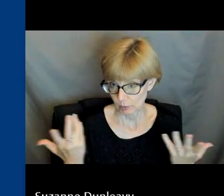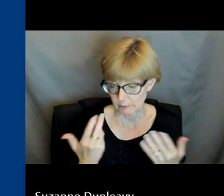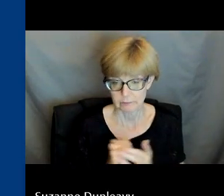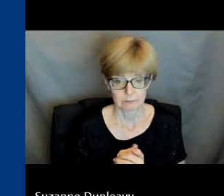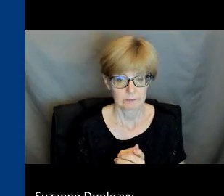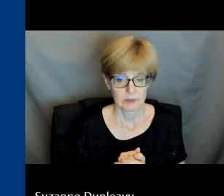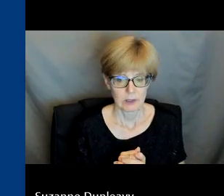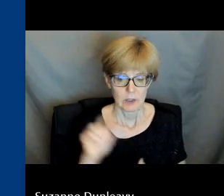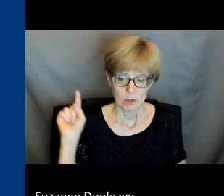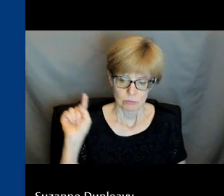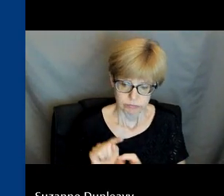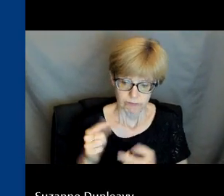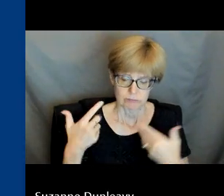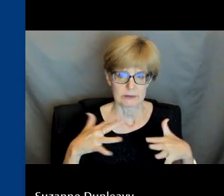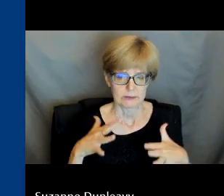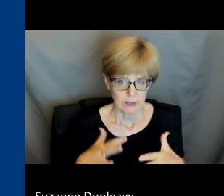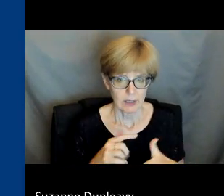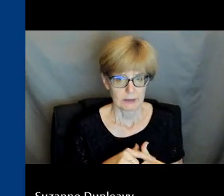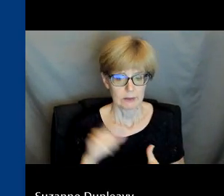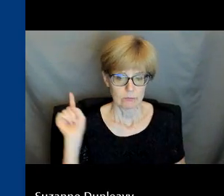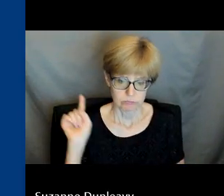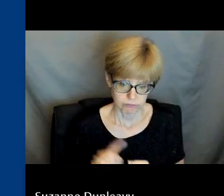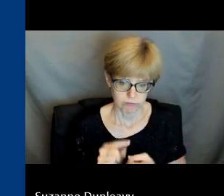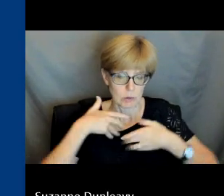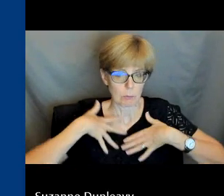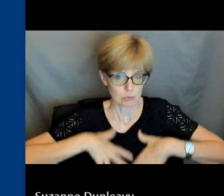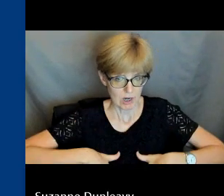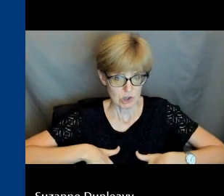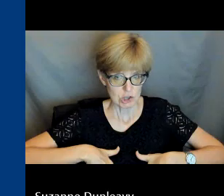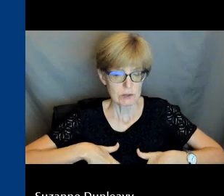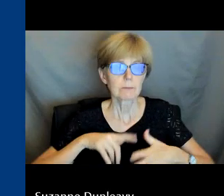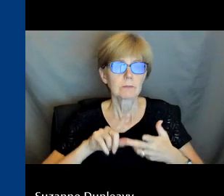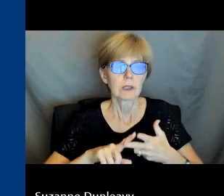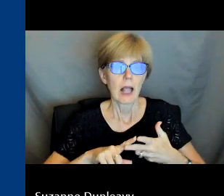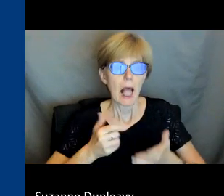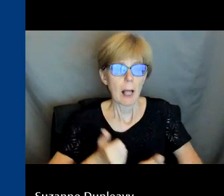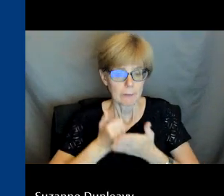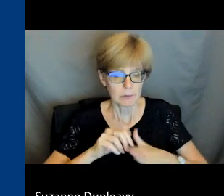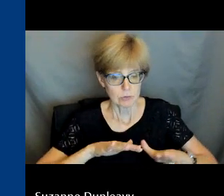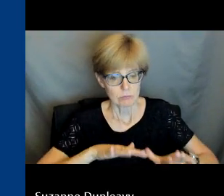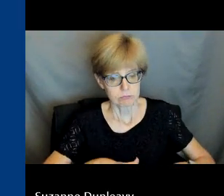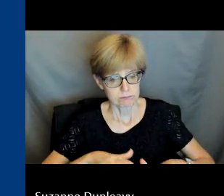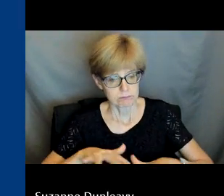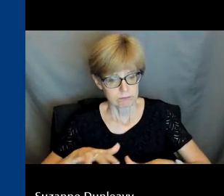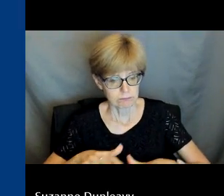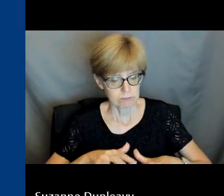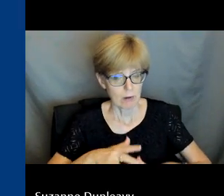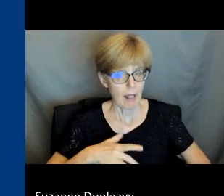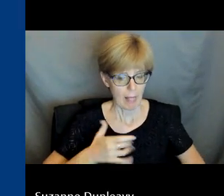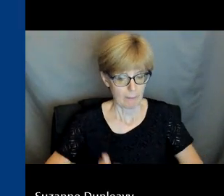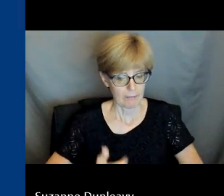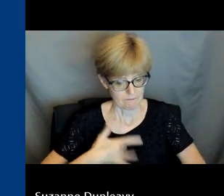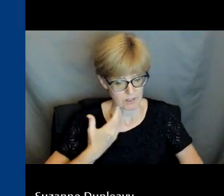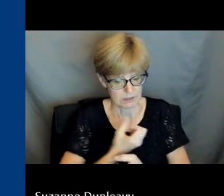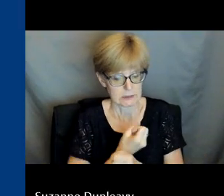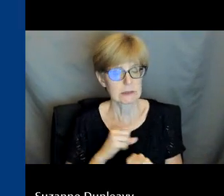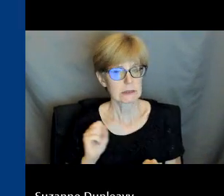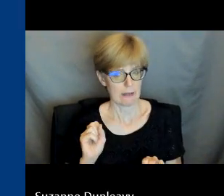alleviating anxiety, reducing depression, keeping someone calm, and making them feel safe. Oftentimes,